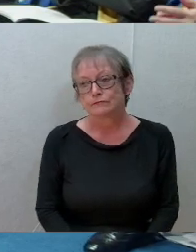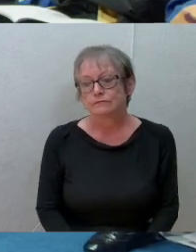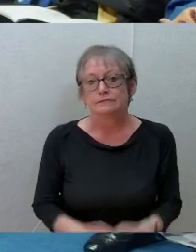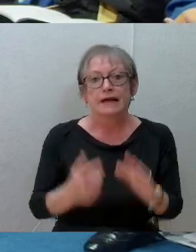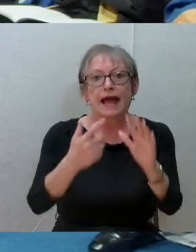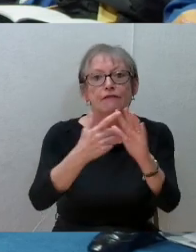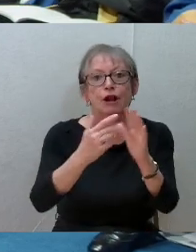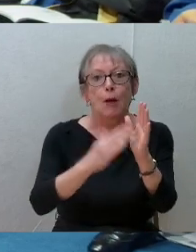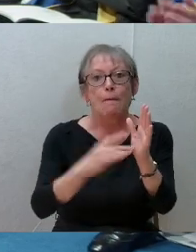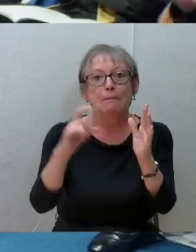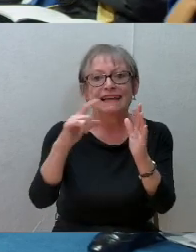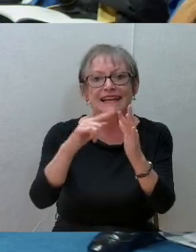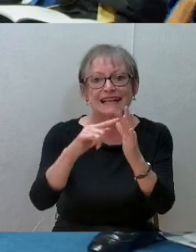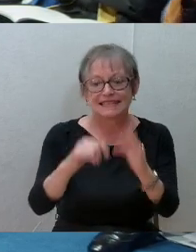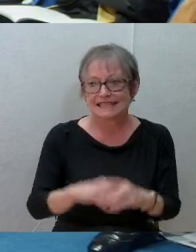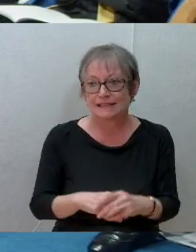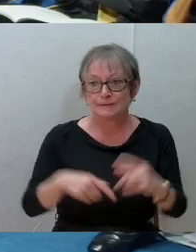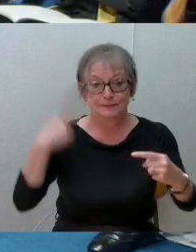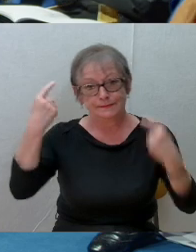Erin McInnes.